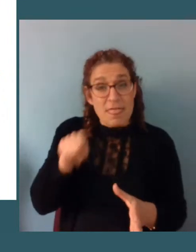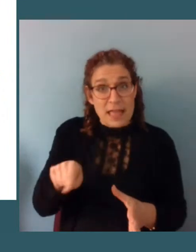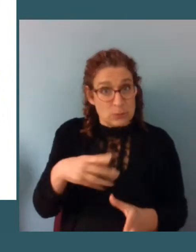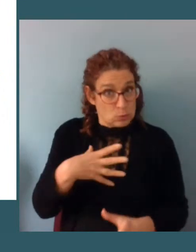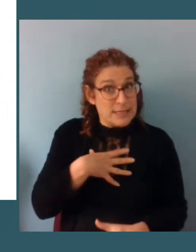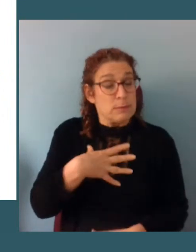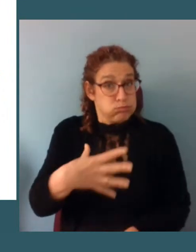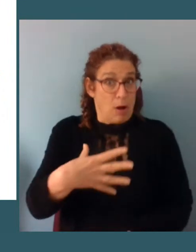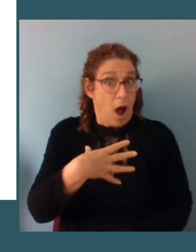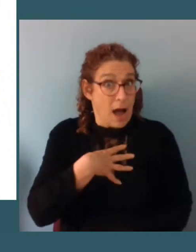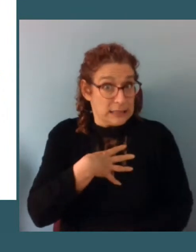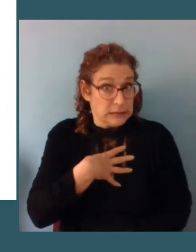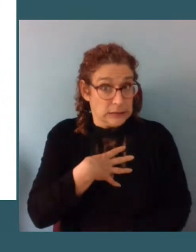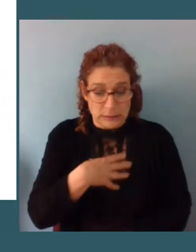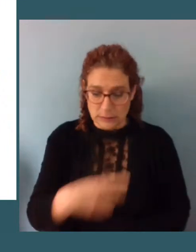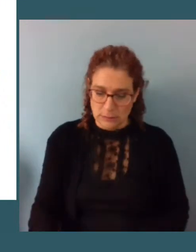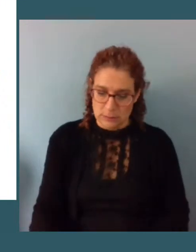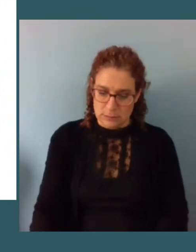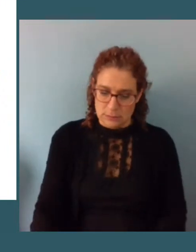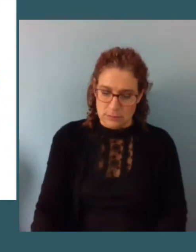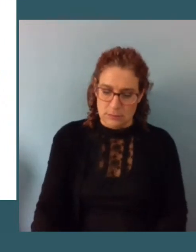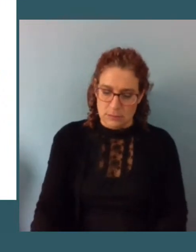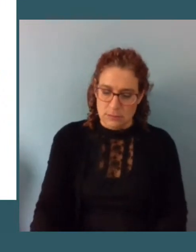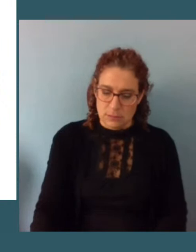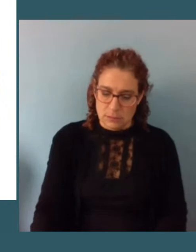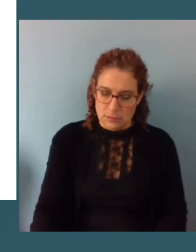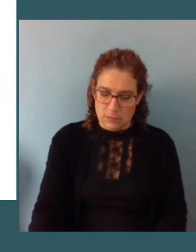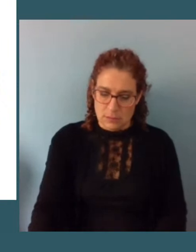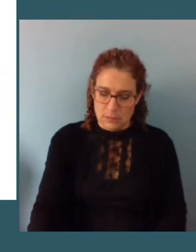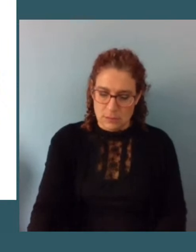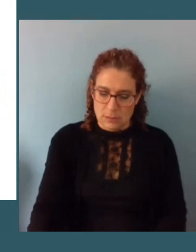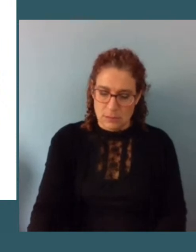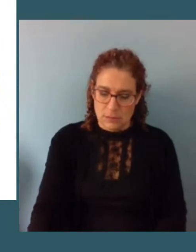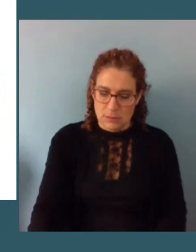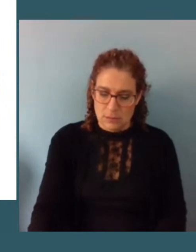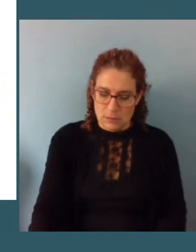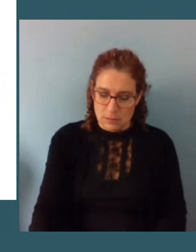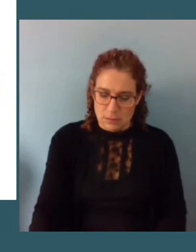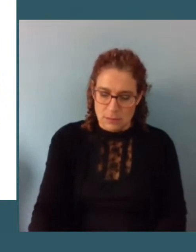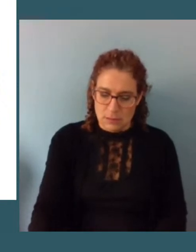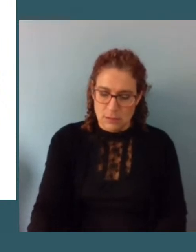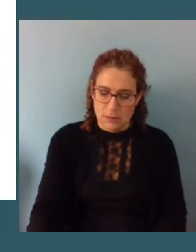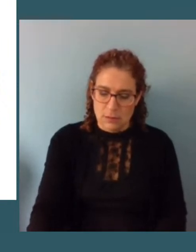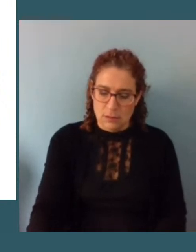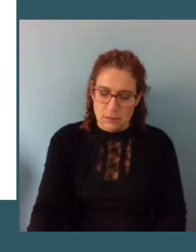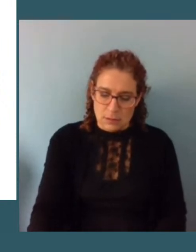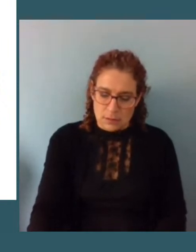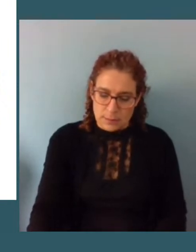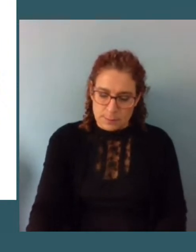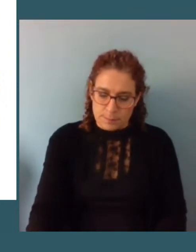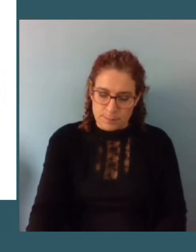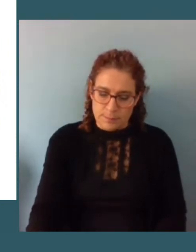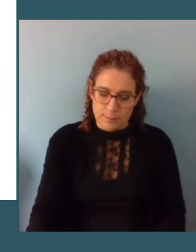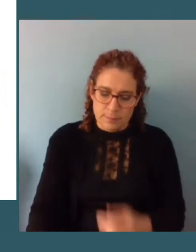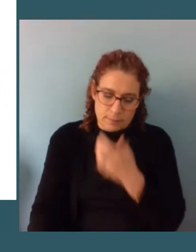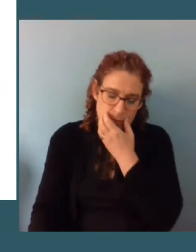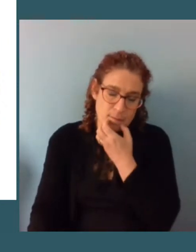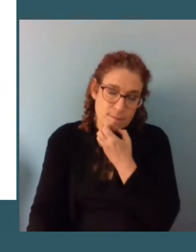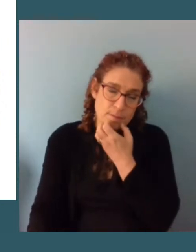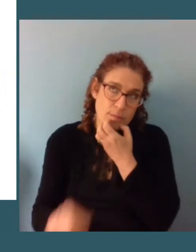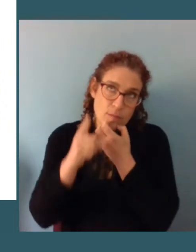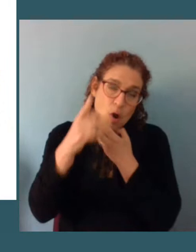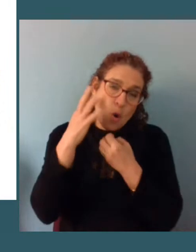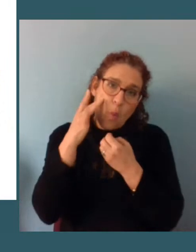what the publication earlier this year was all about, is when they did the LEAP